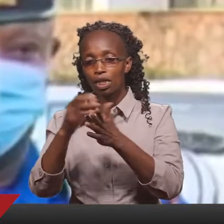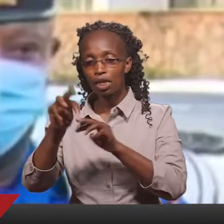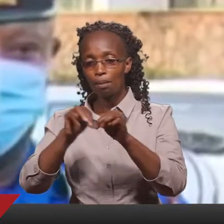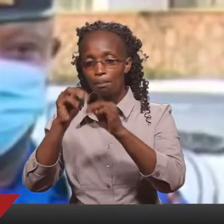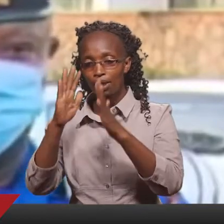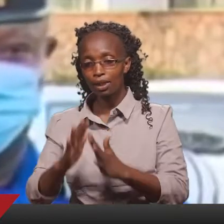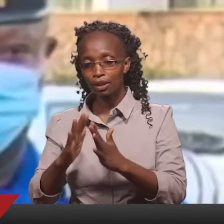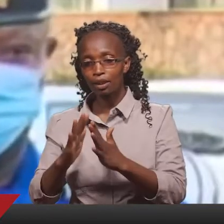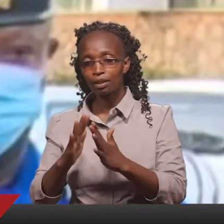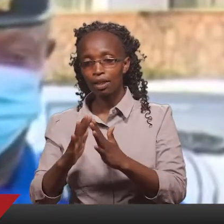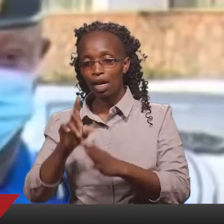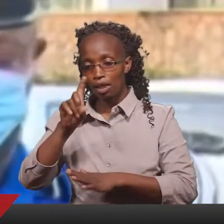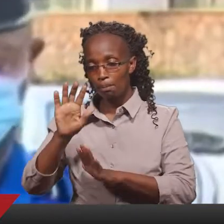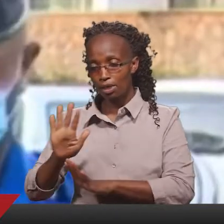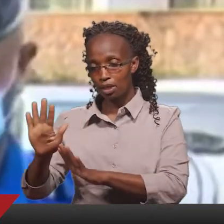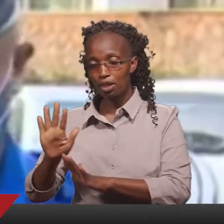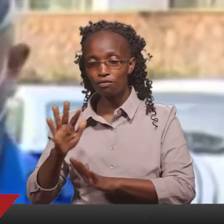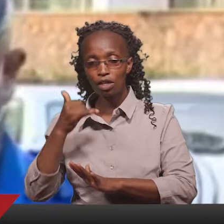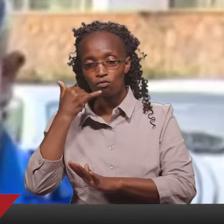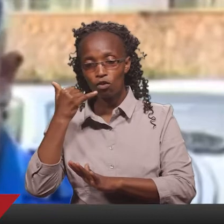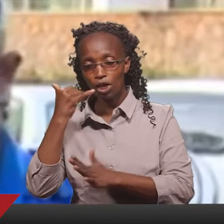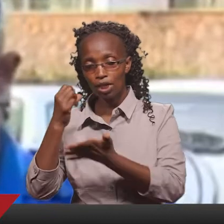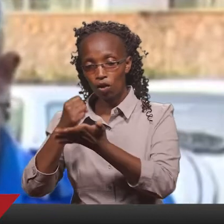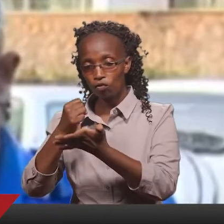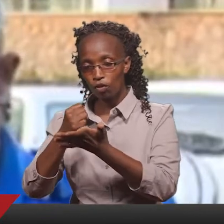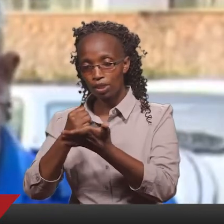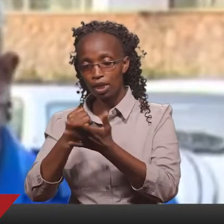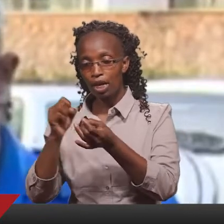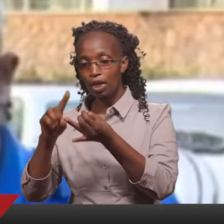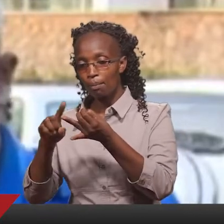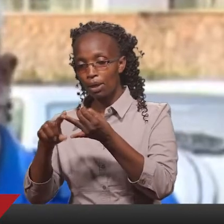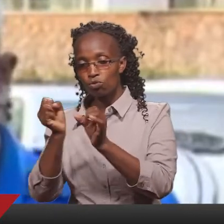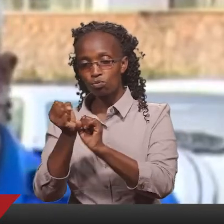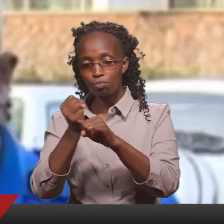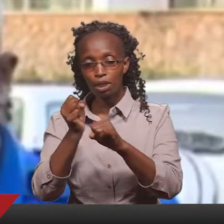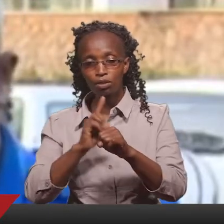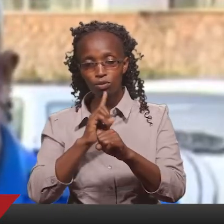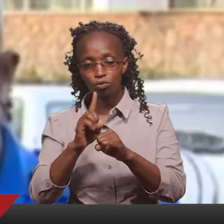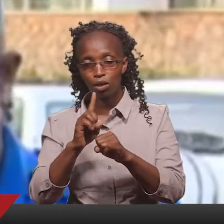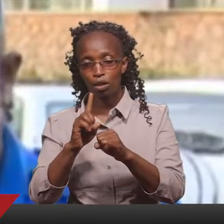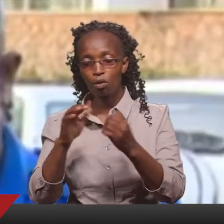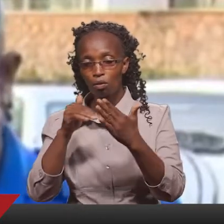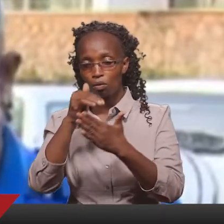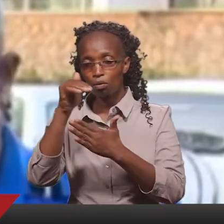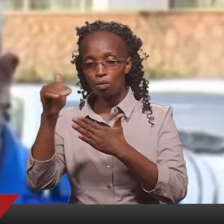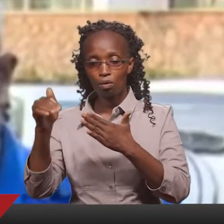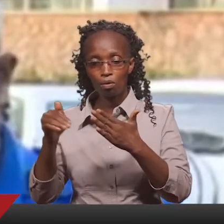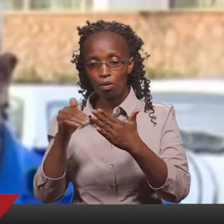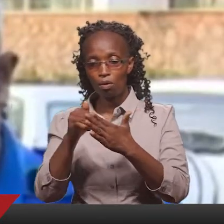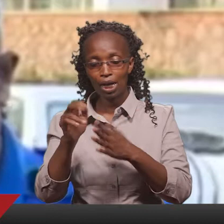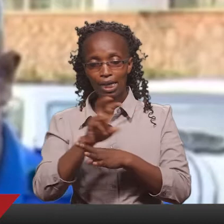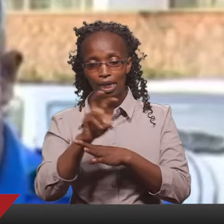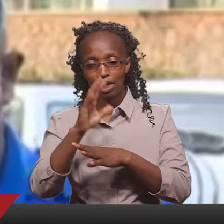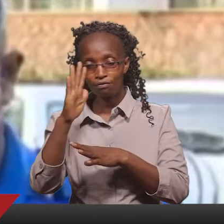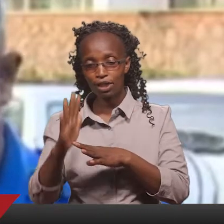center managers must keep their cell phones in the offices, and they must ensure that all the